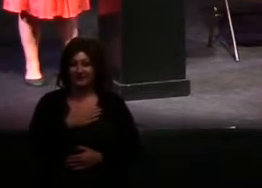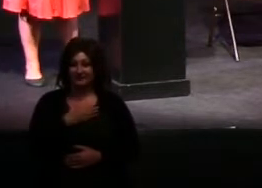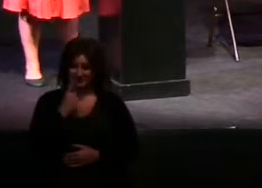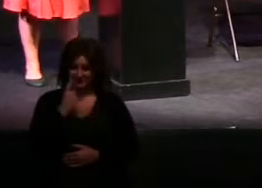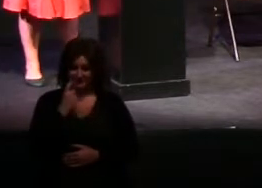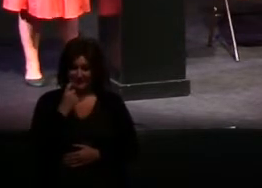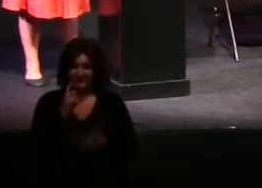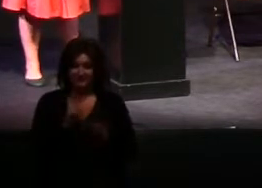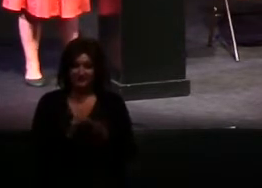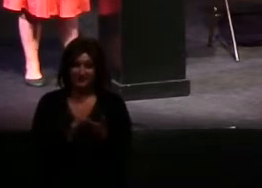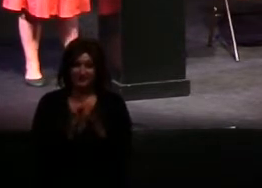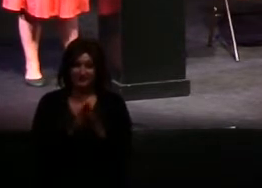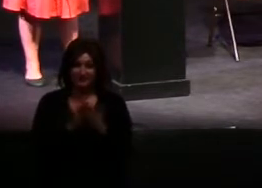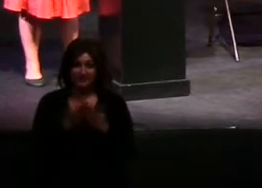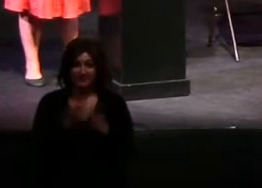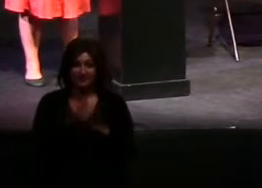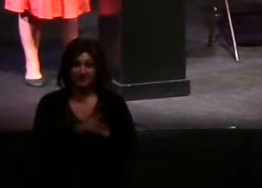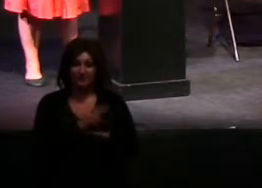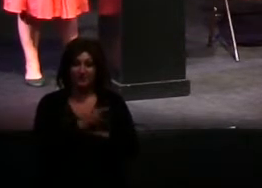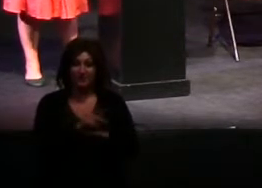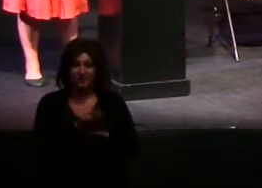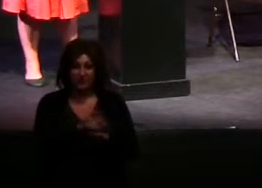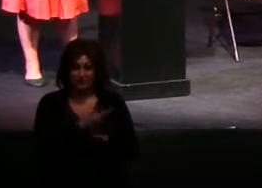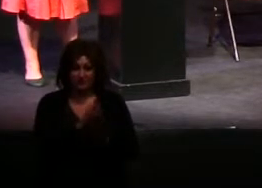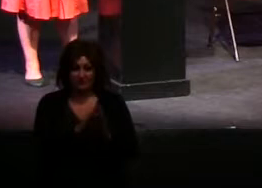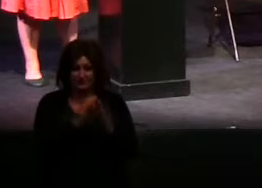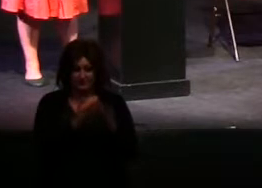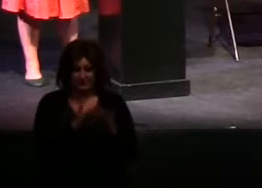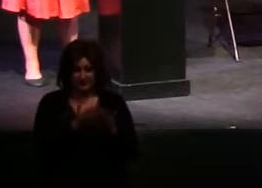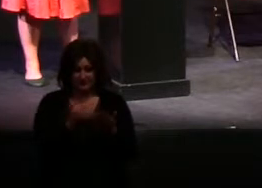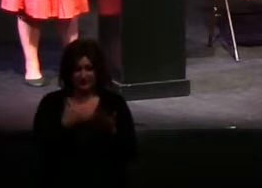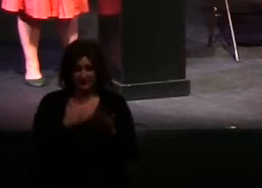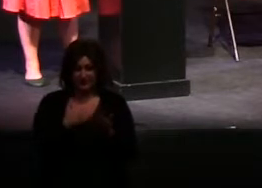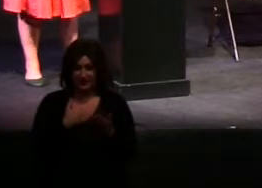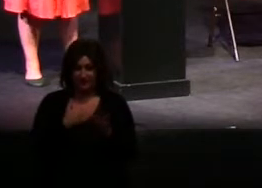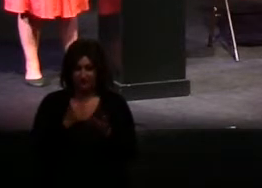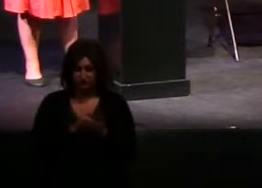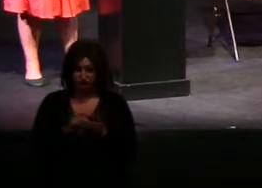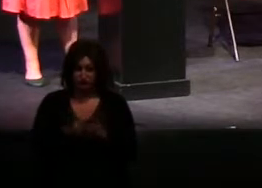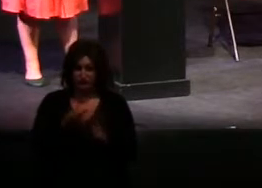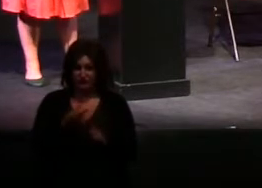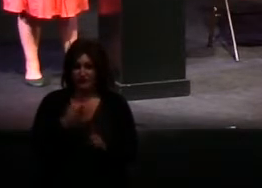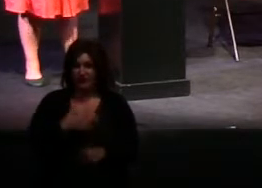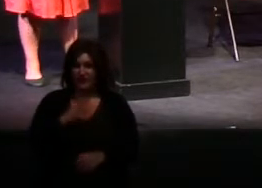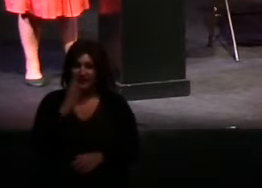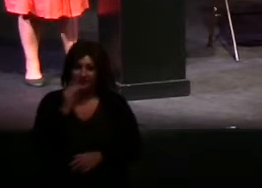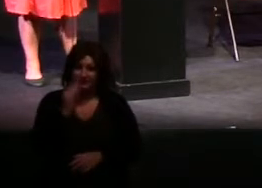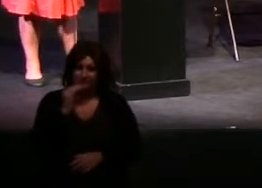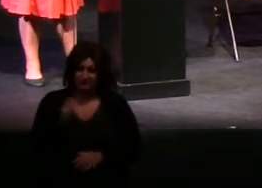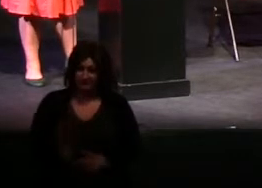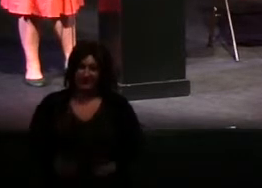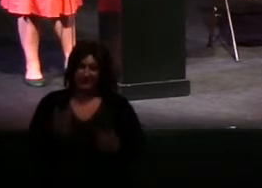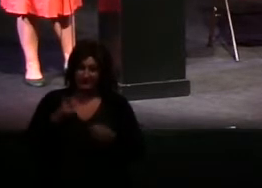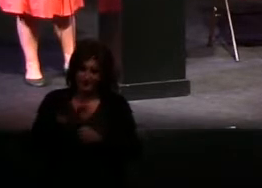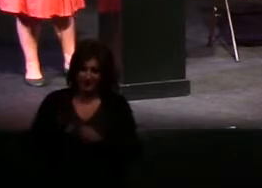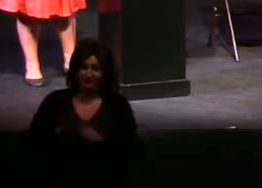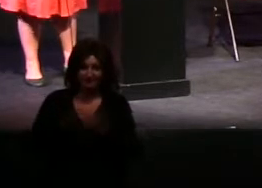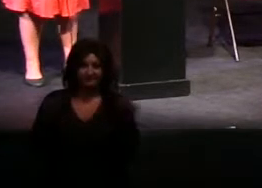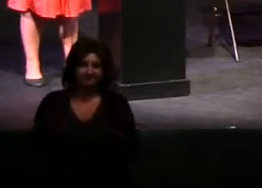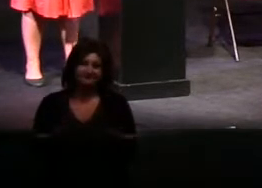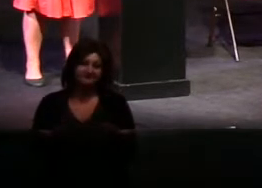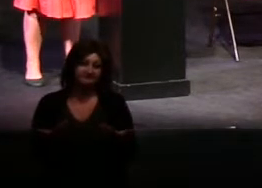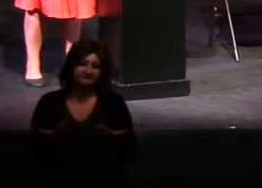recently published book of poems that I've written out of my experience of living in this landscape.